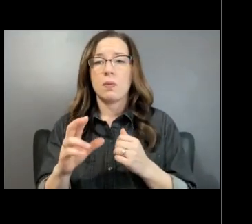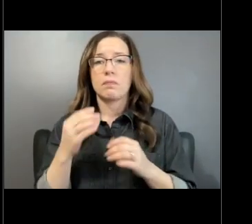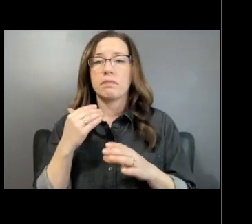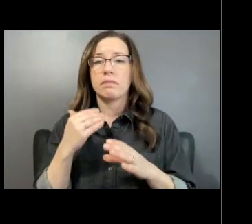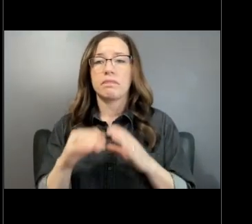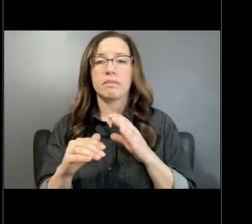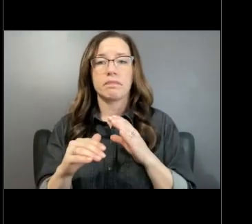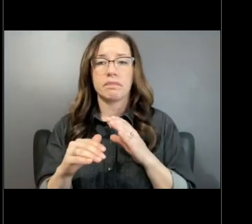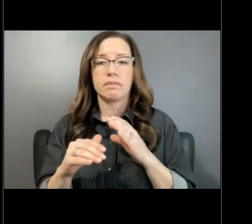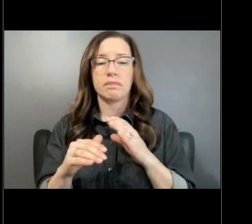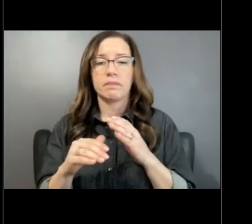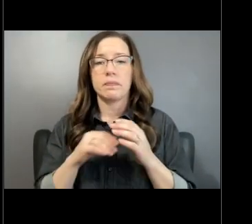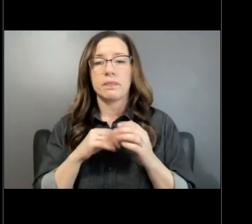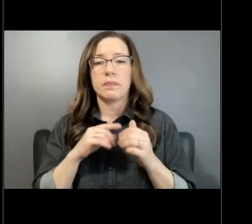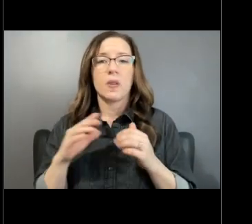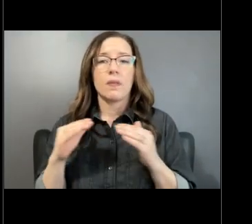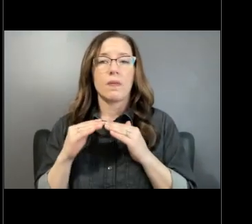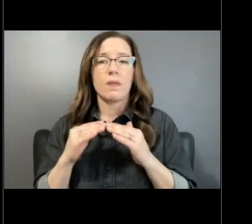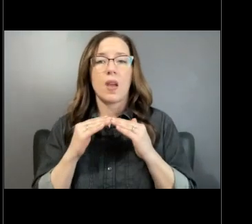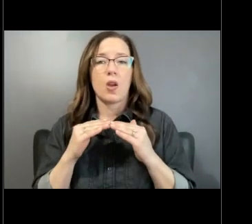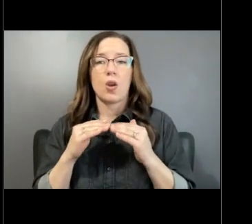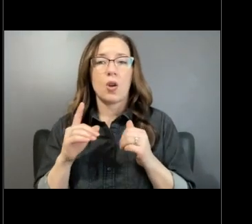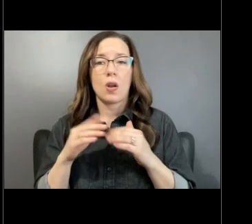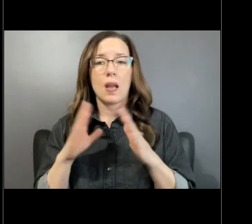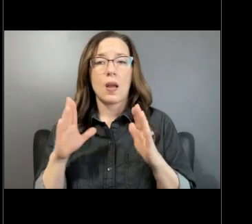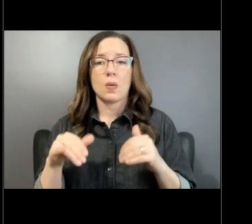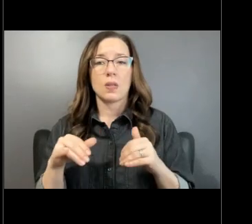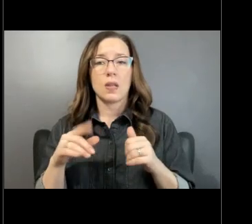can reach us at